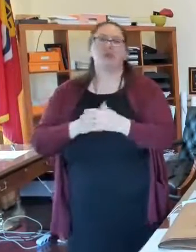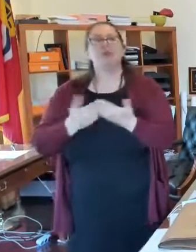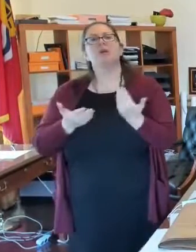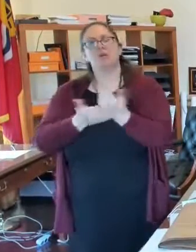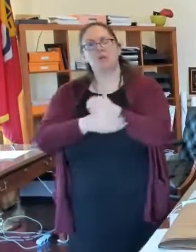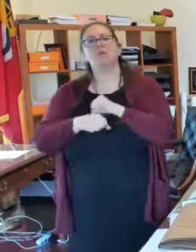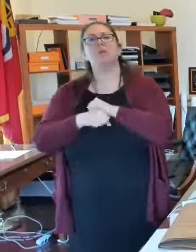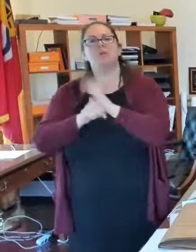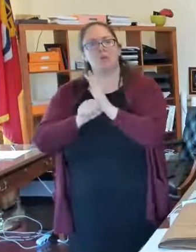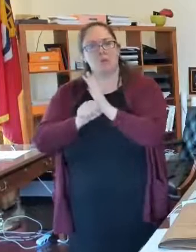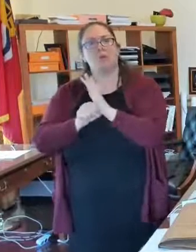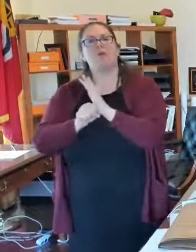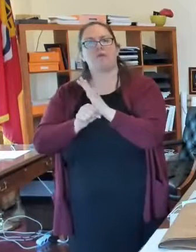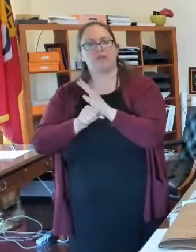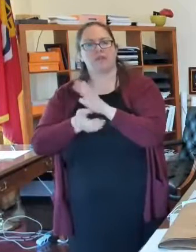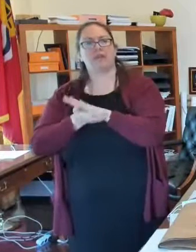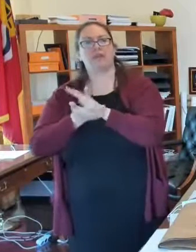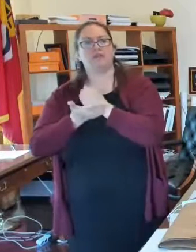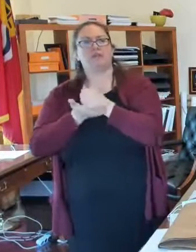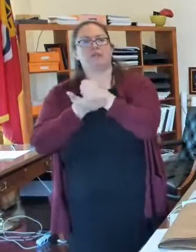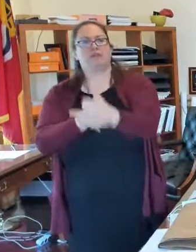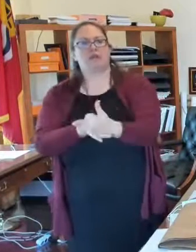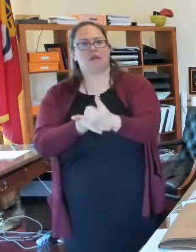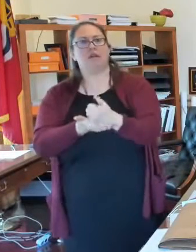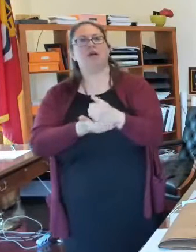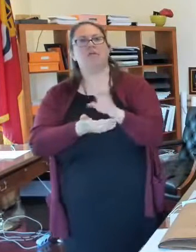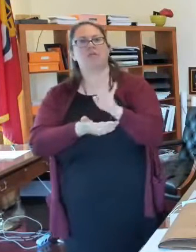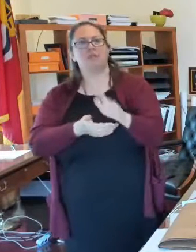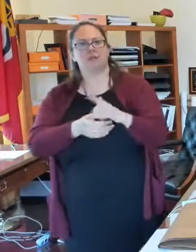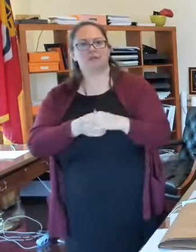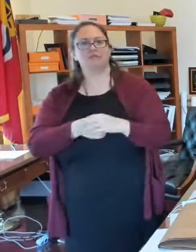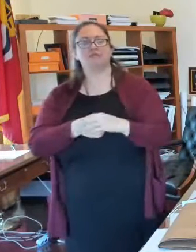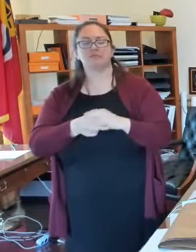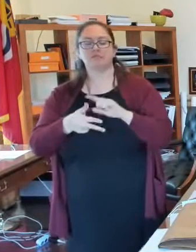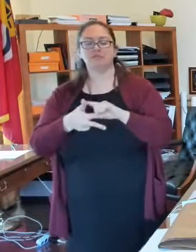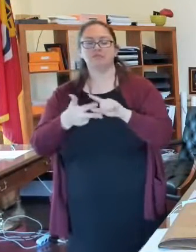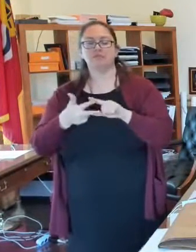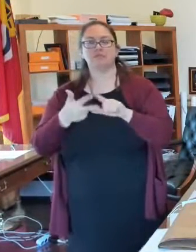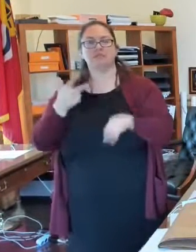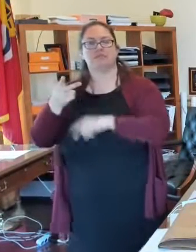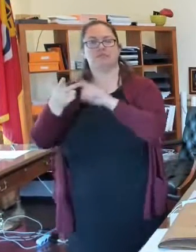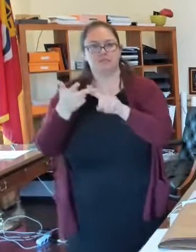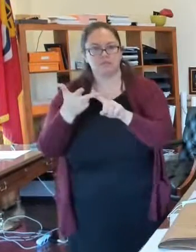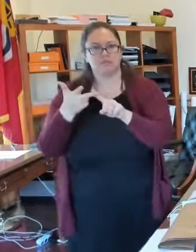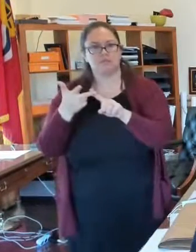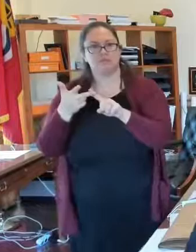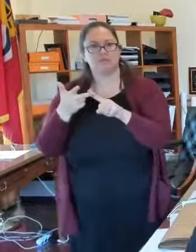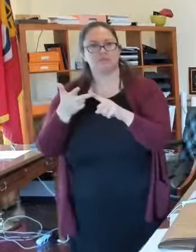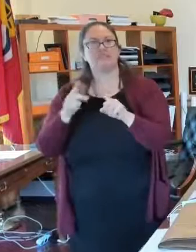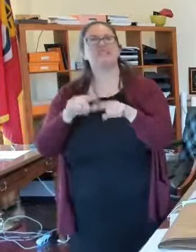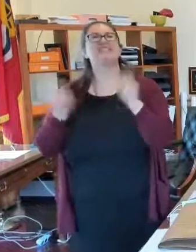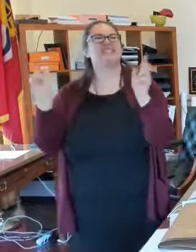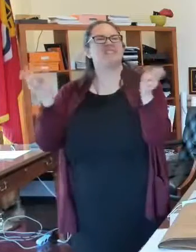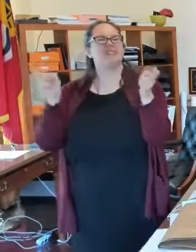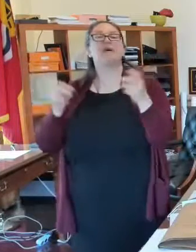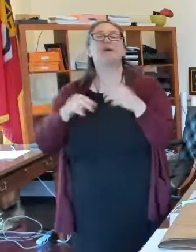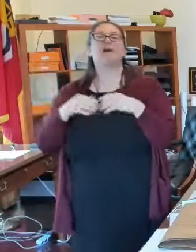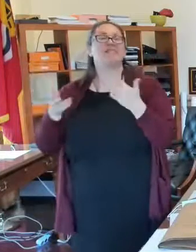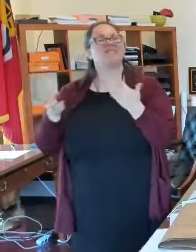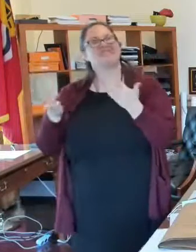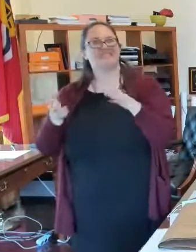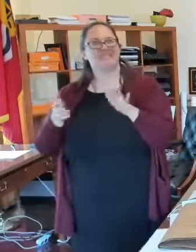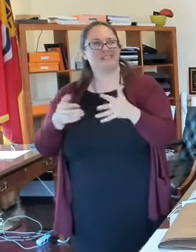relief bill. And then the third subject, this is switching subjects a little bit, but a bit of good news